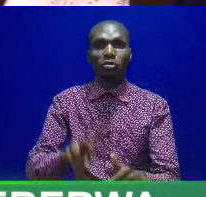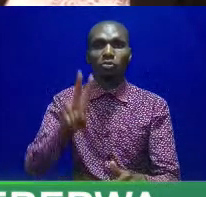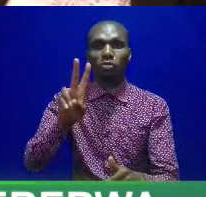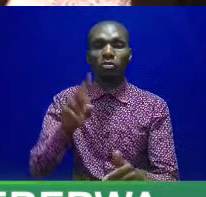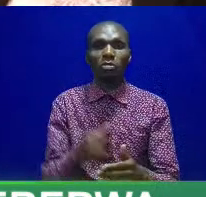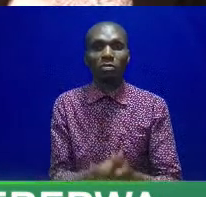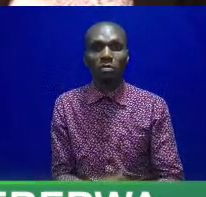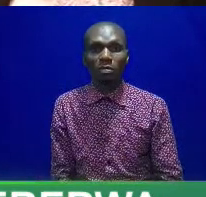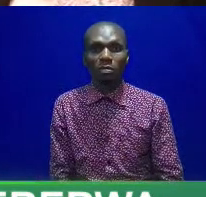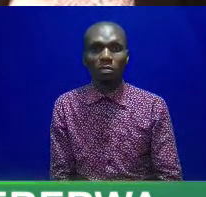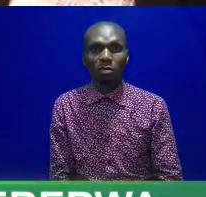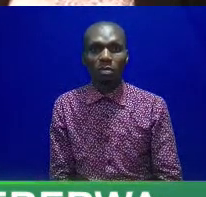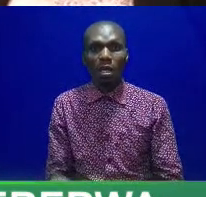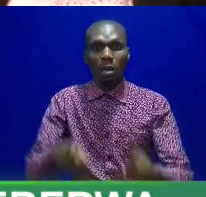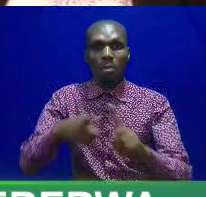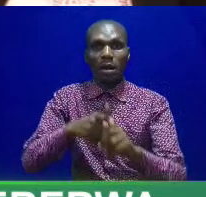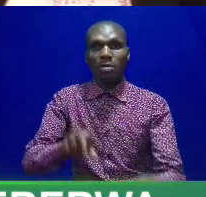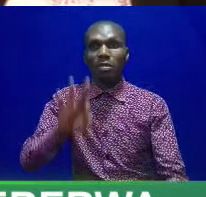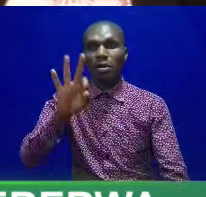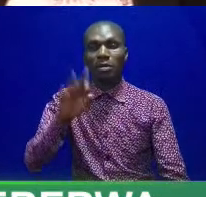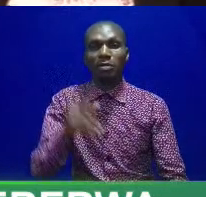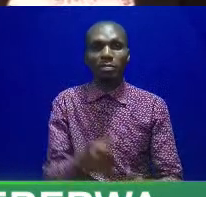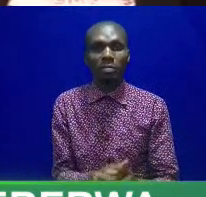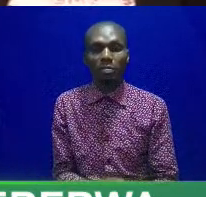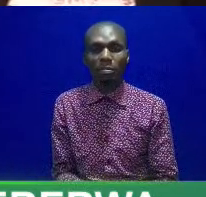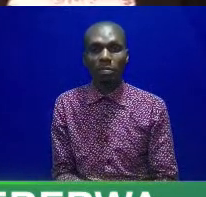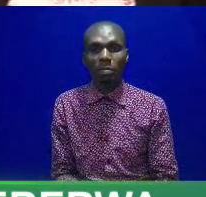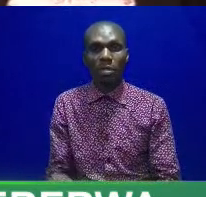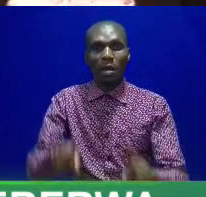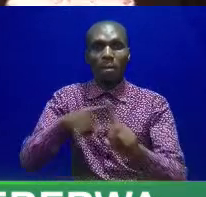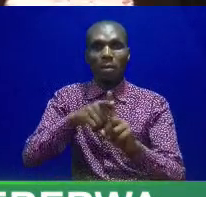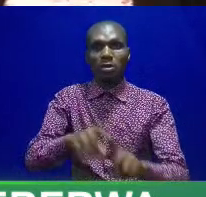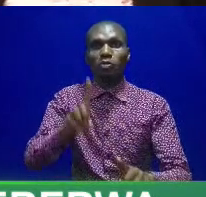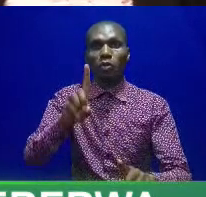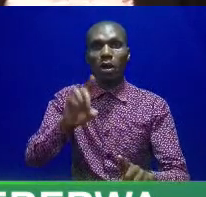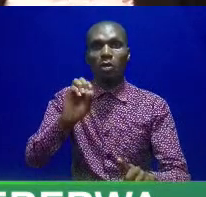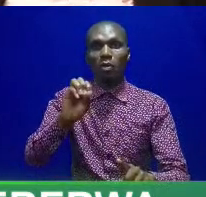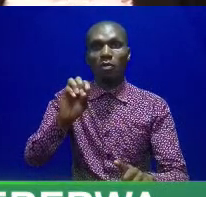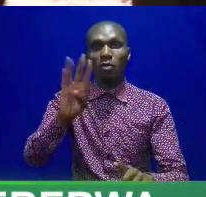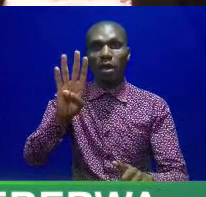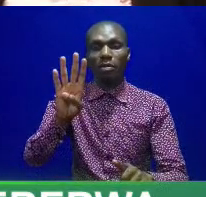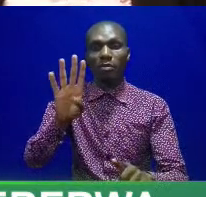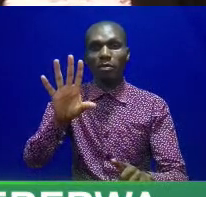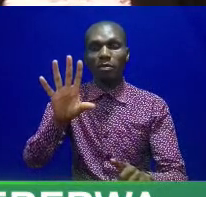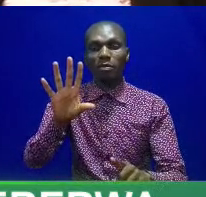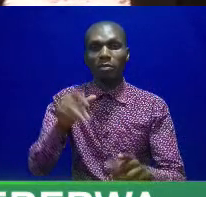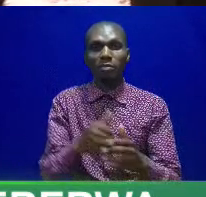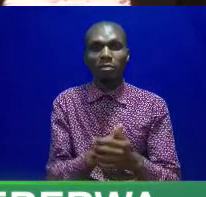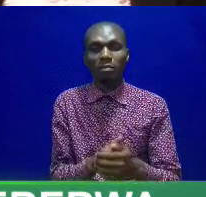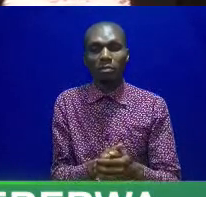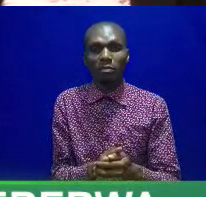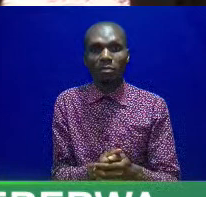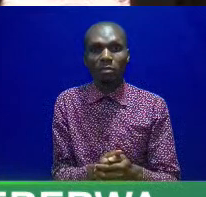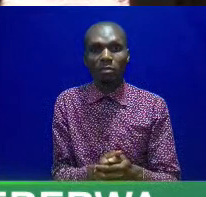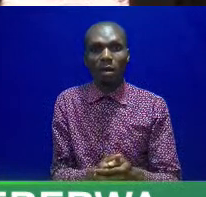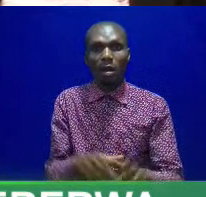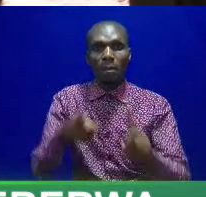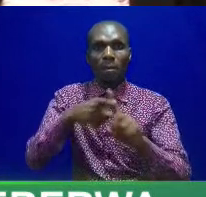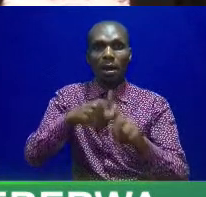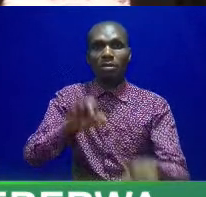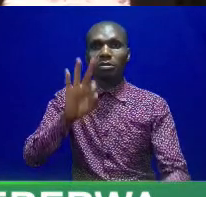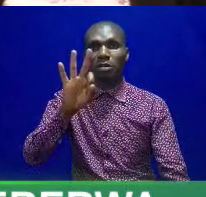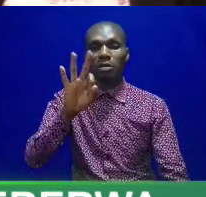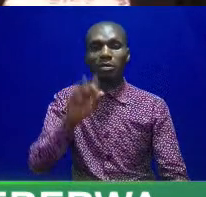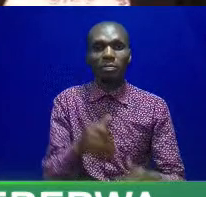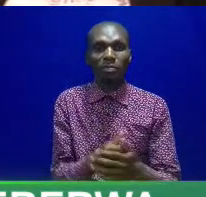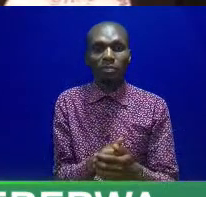2. Plus 3. Plus 3. Plus 1 of 5. Plus 1 of 5. Plus 3.